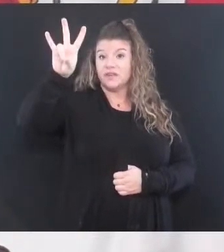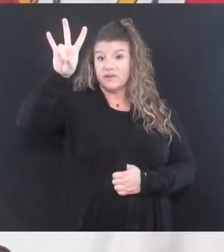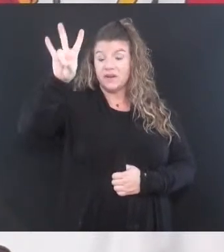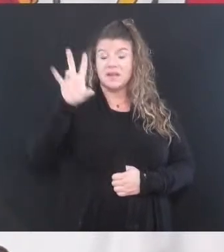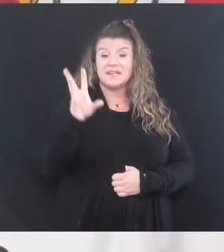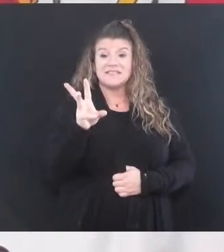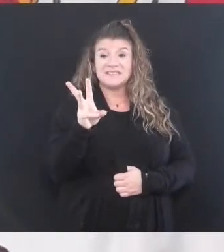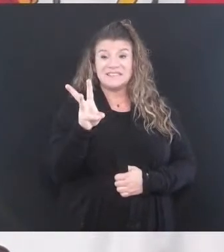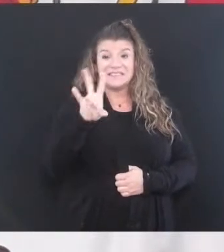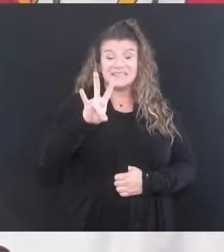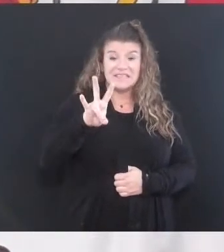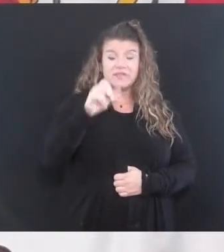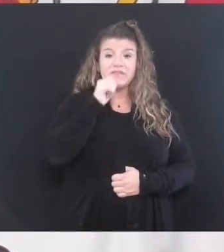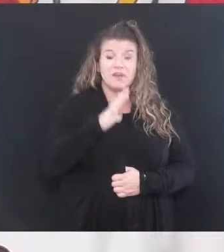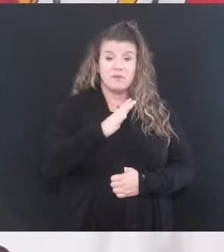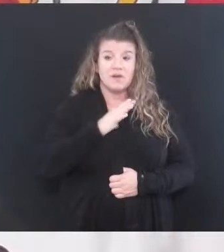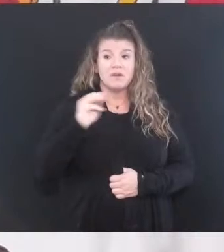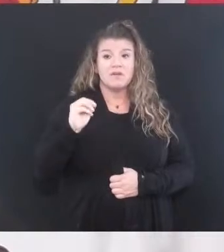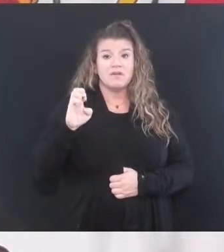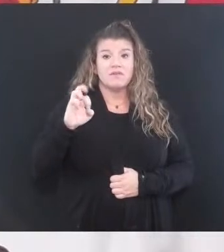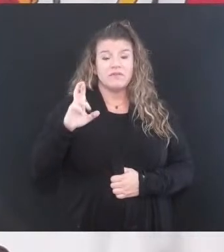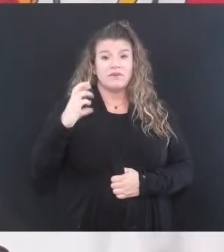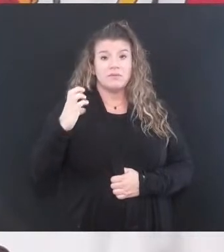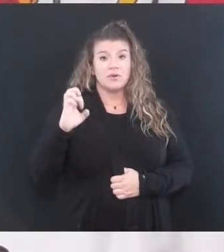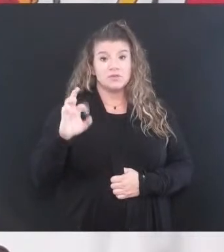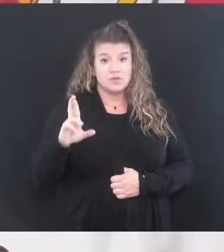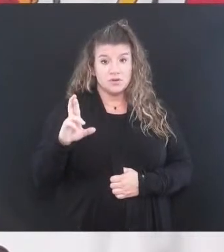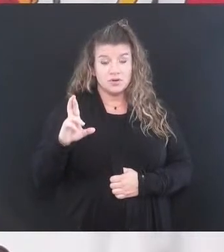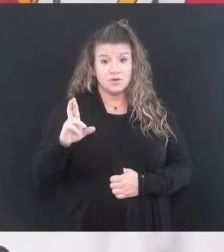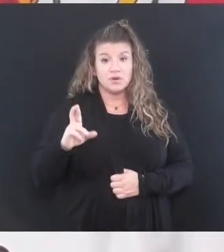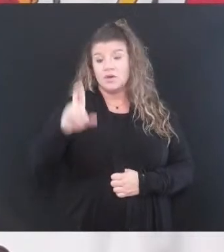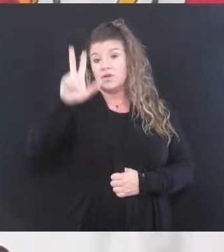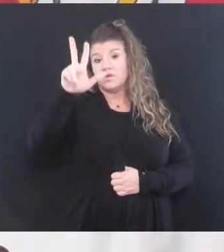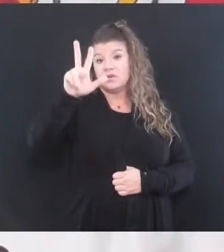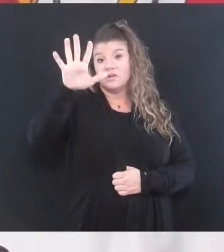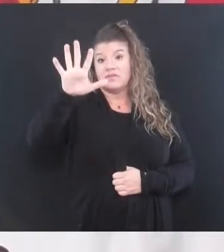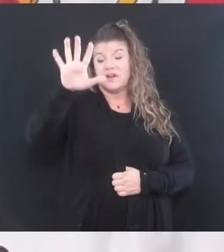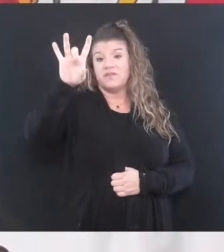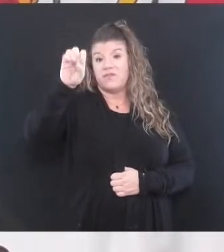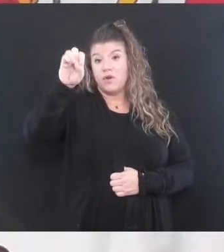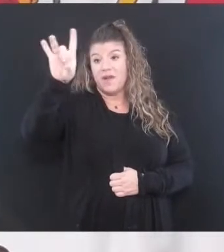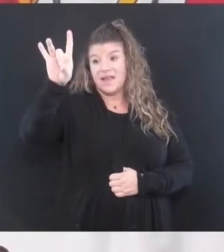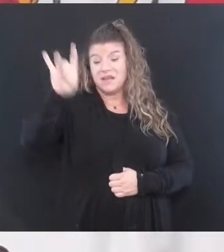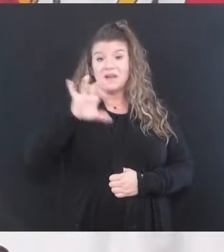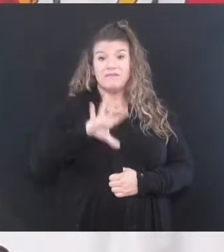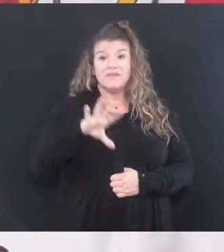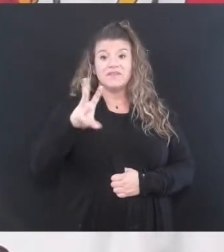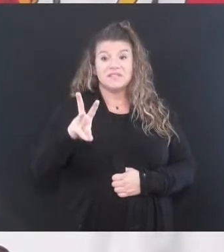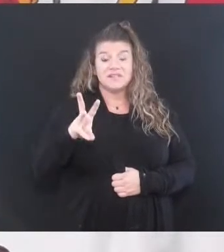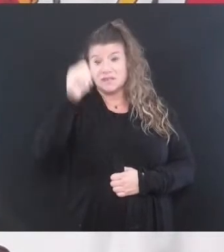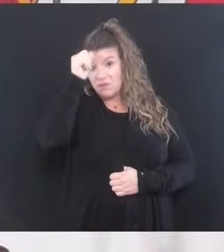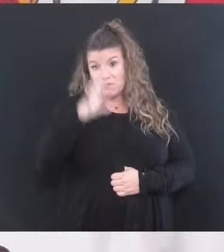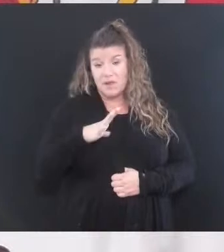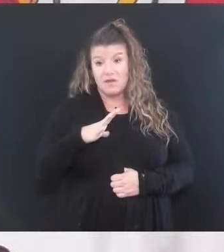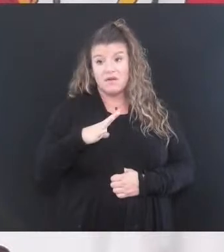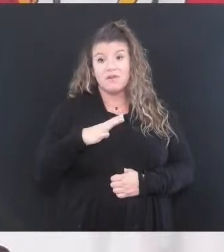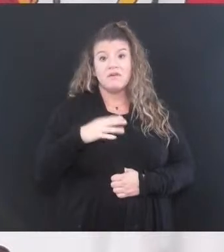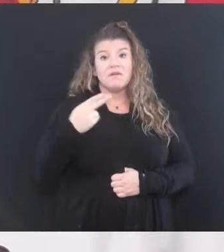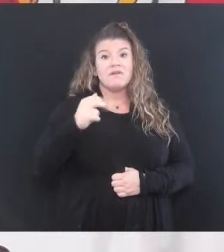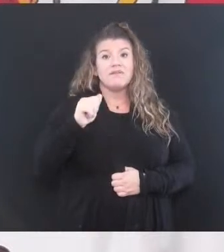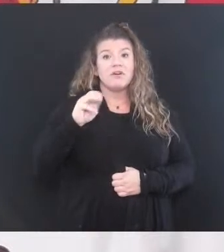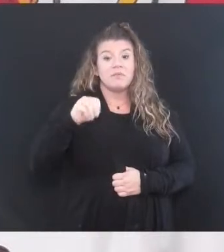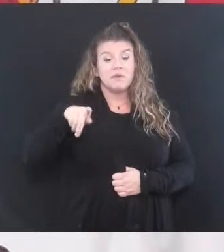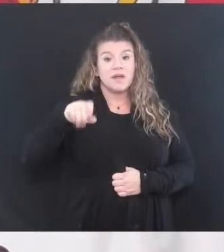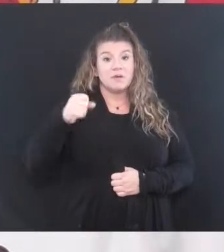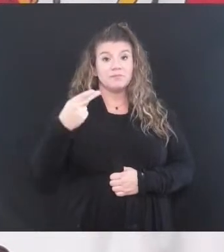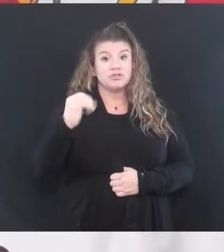of 67-year-old female from Mercer County. The 3,508th death of 56-year-old male from Hampshire